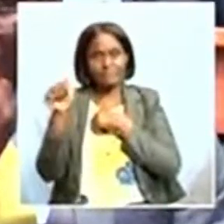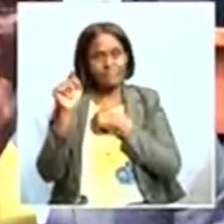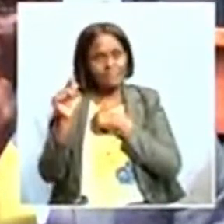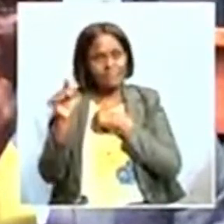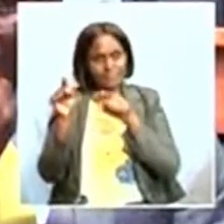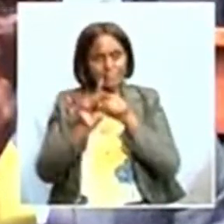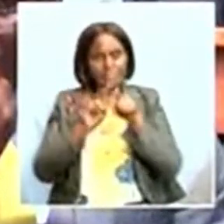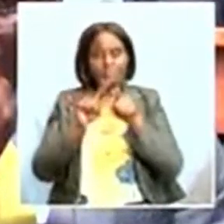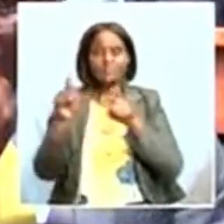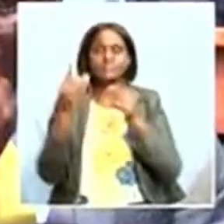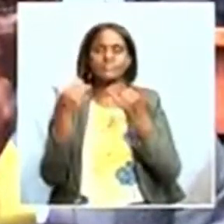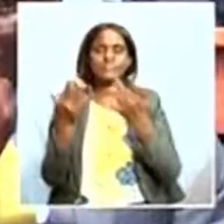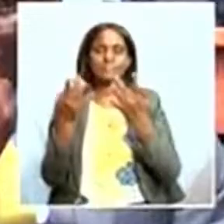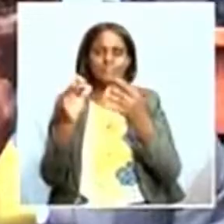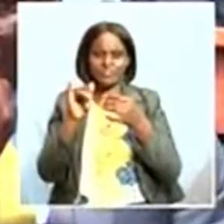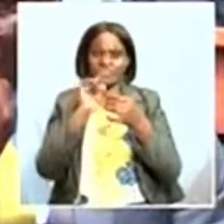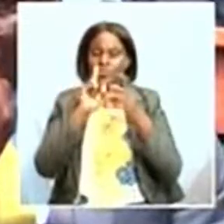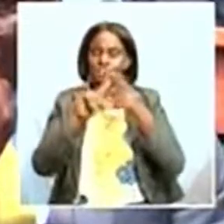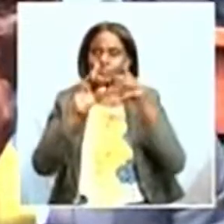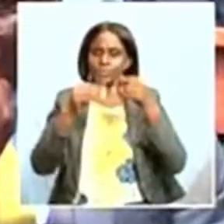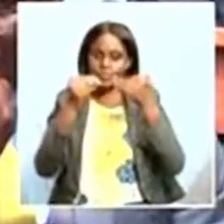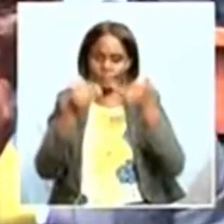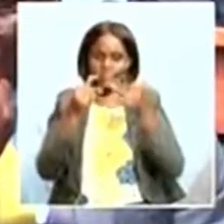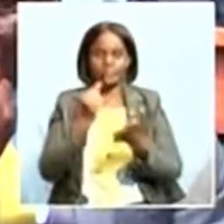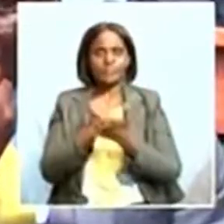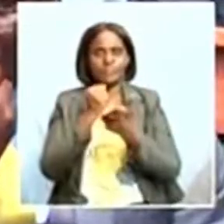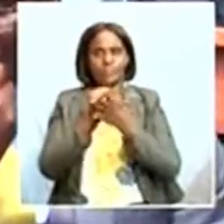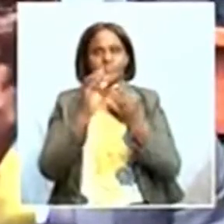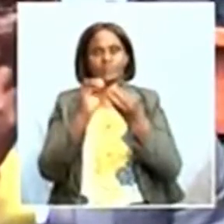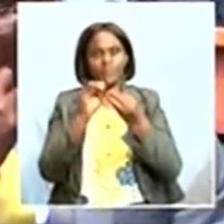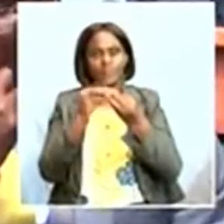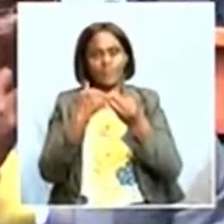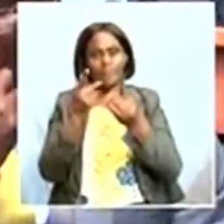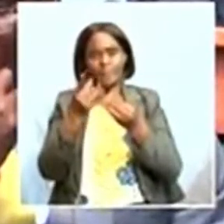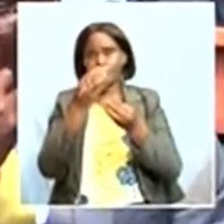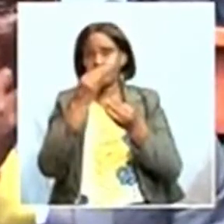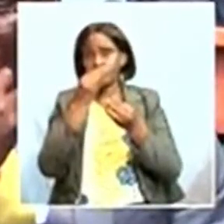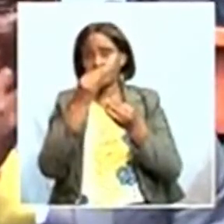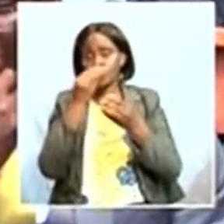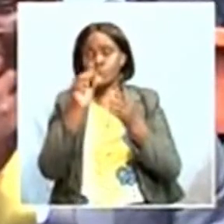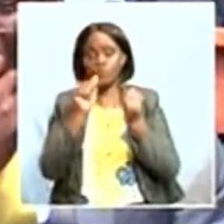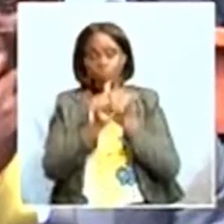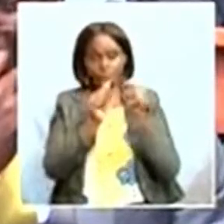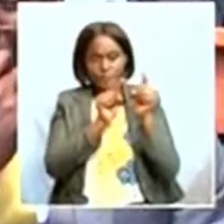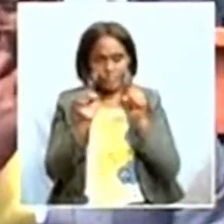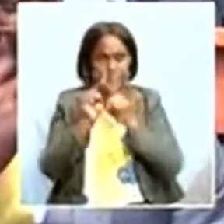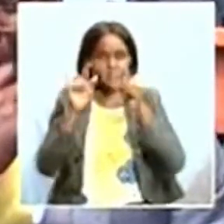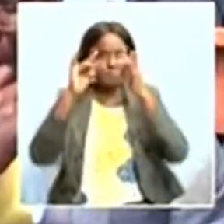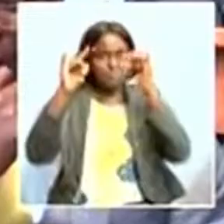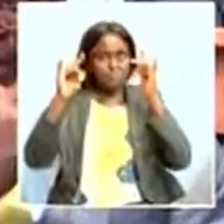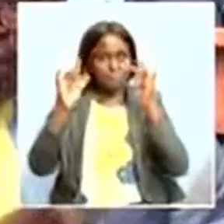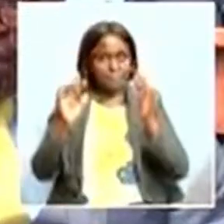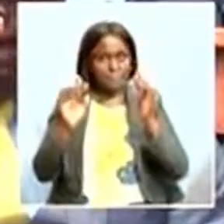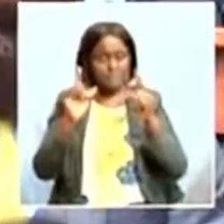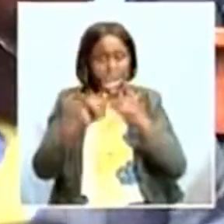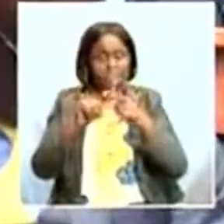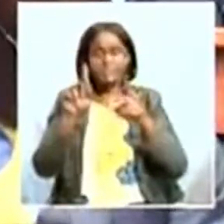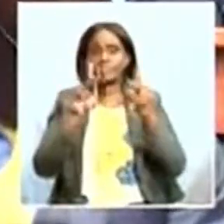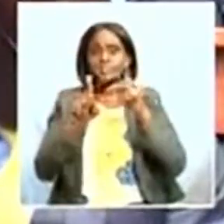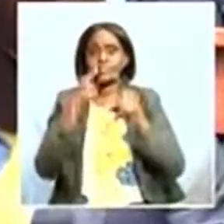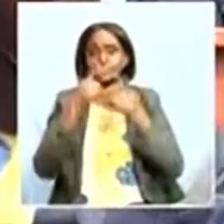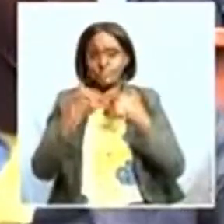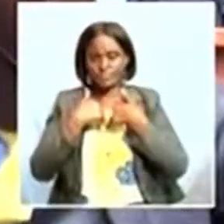is on hand really to provide relief, food, also tents to